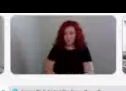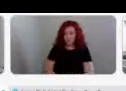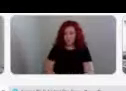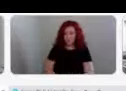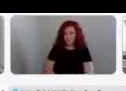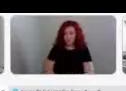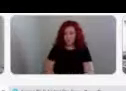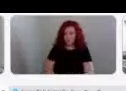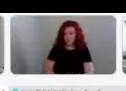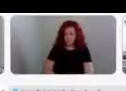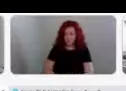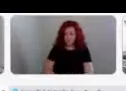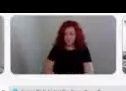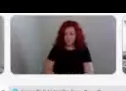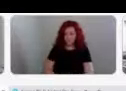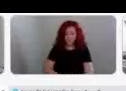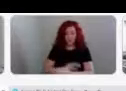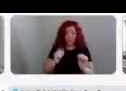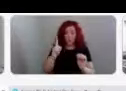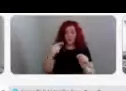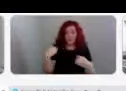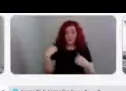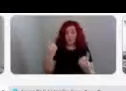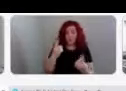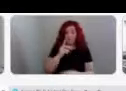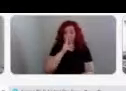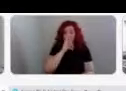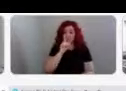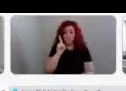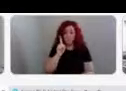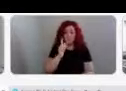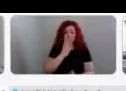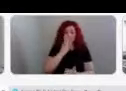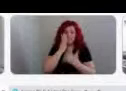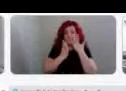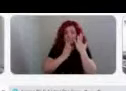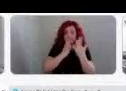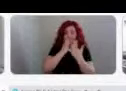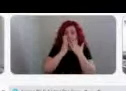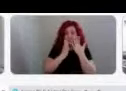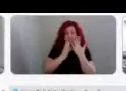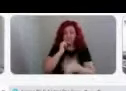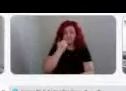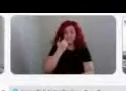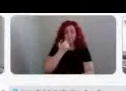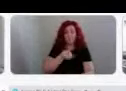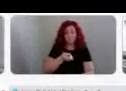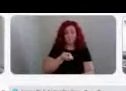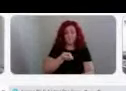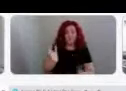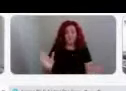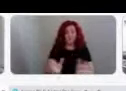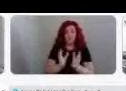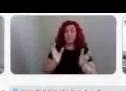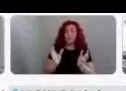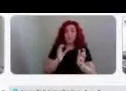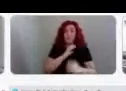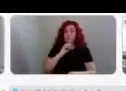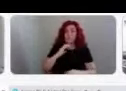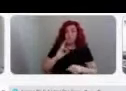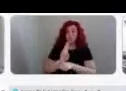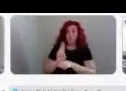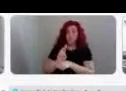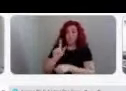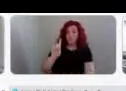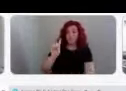this so far today so i will say it this is shameful i urge the commission to use ld netmap